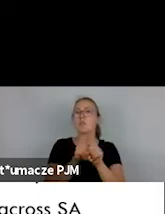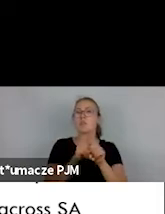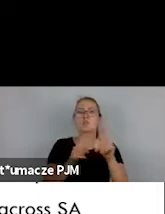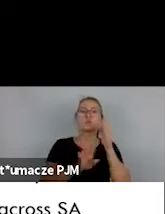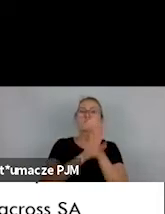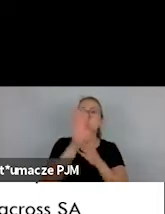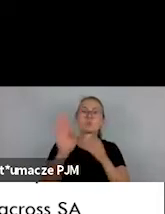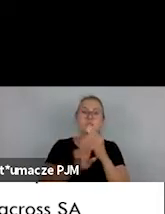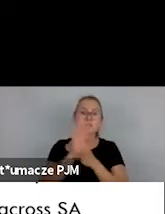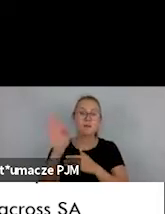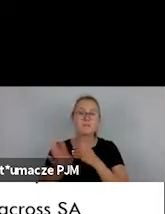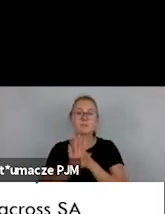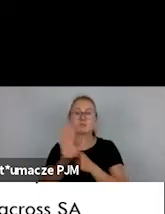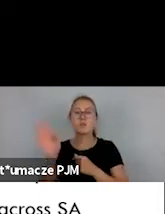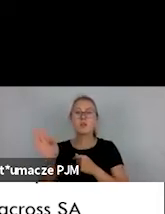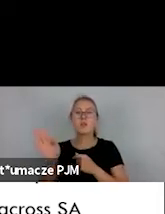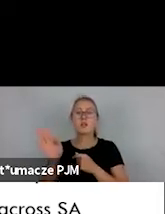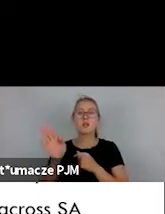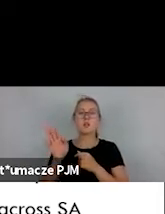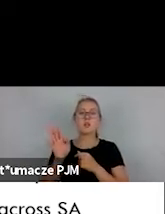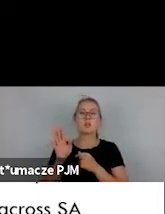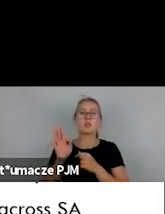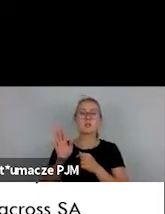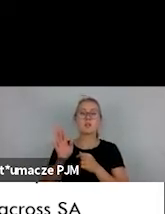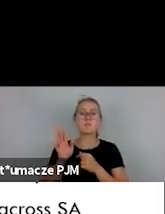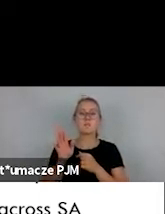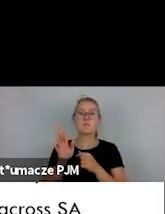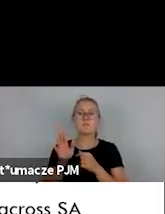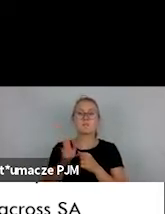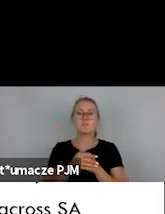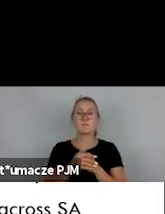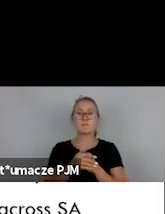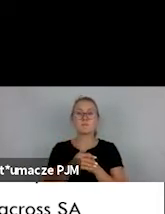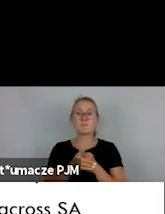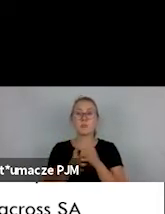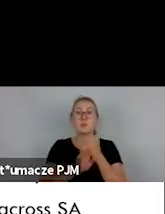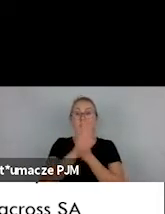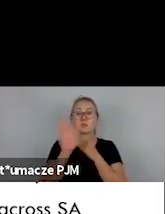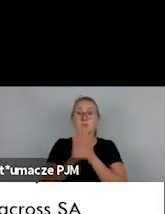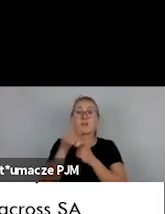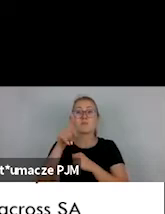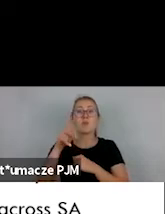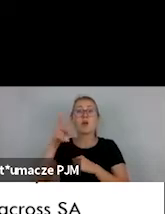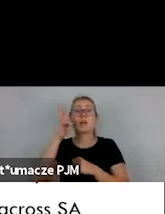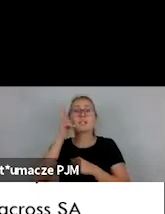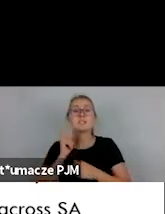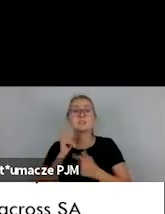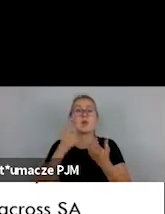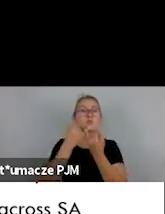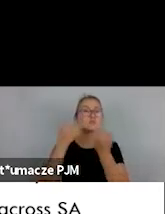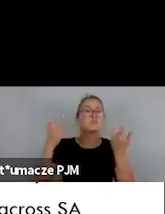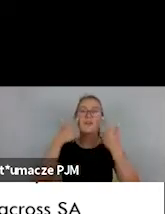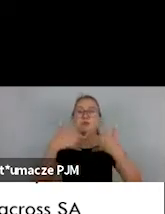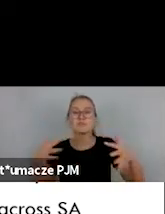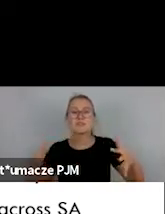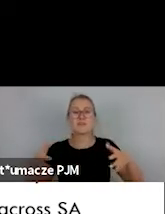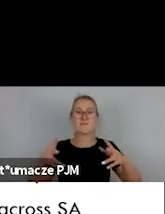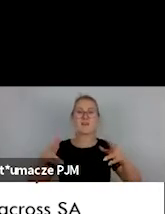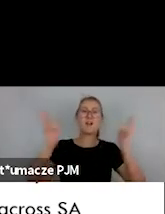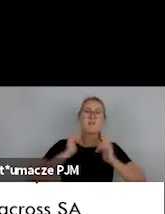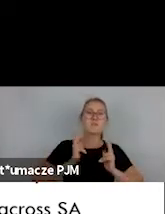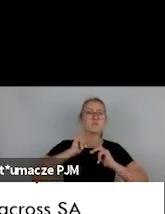think, emerging as the most powerful way to do this work. And that's what we started to do at Sonke in rural communities. We